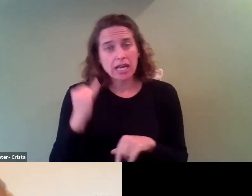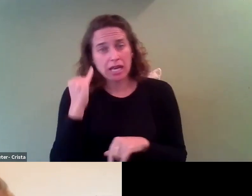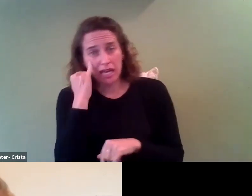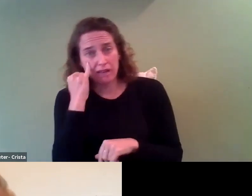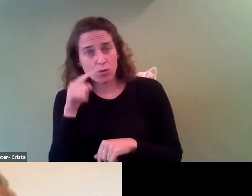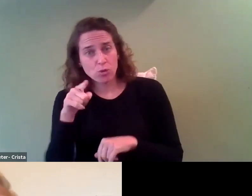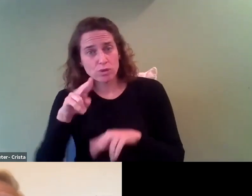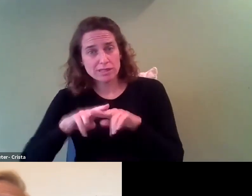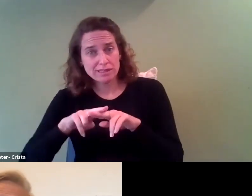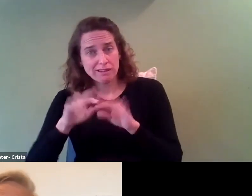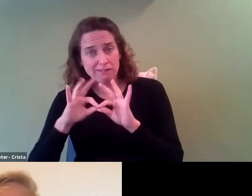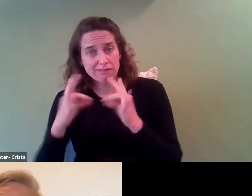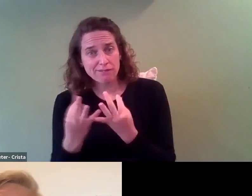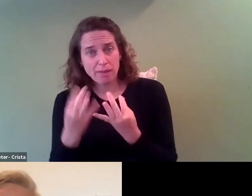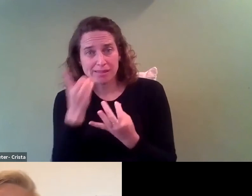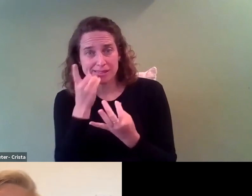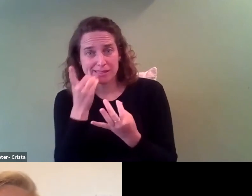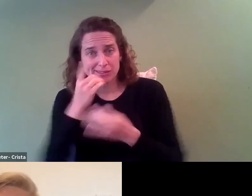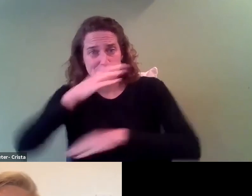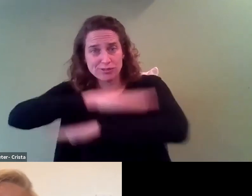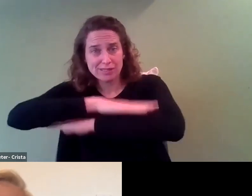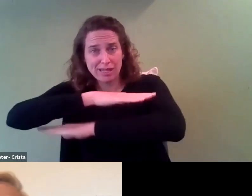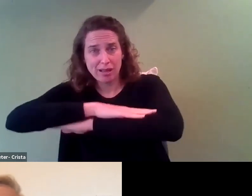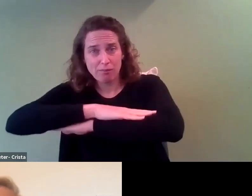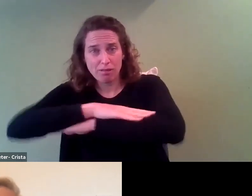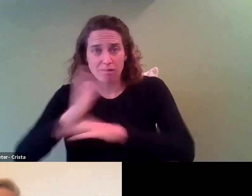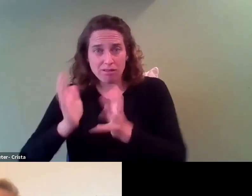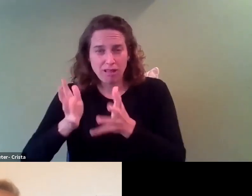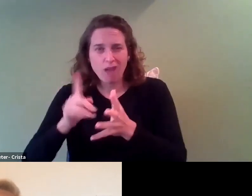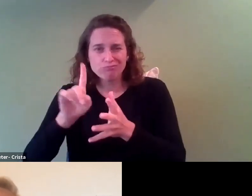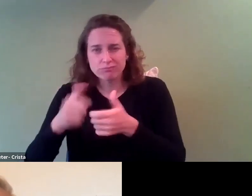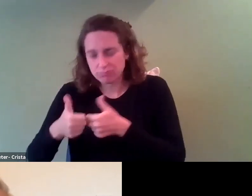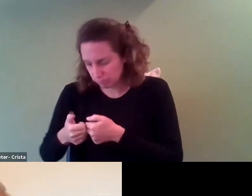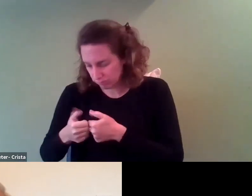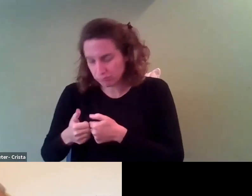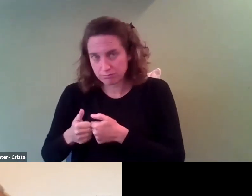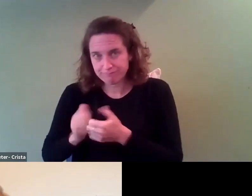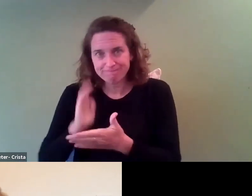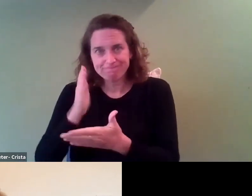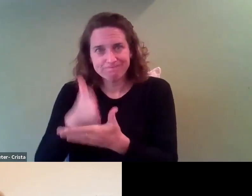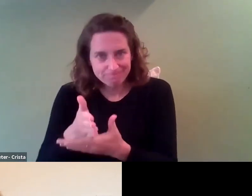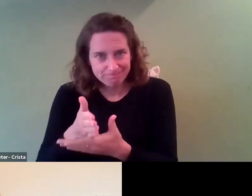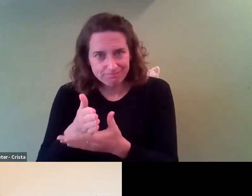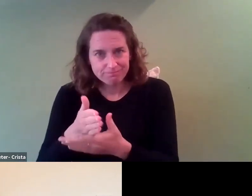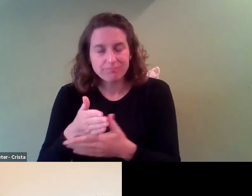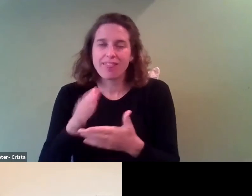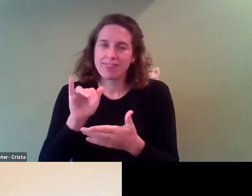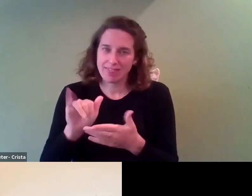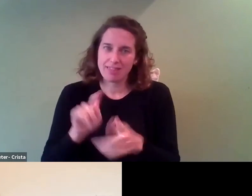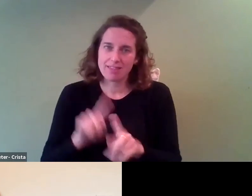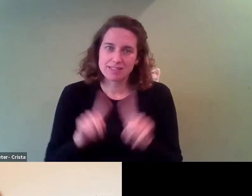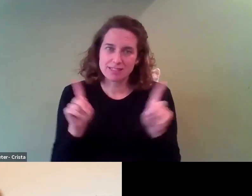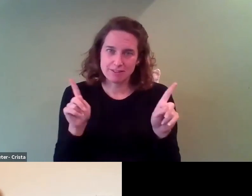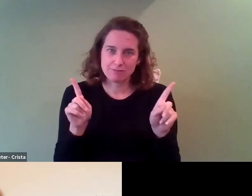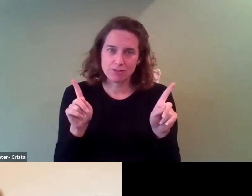dinner table, or unless you're having a conversation with mom and dad or playing a game. And so